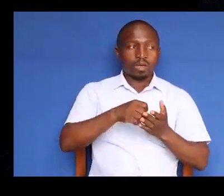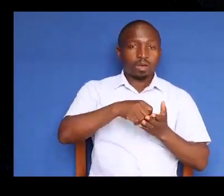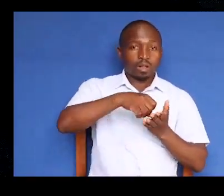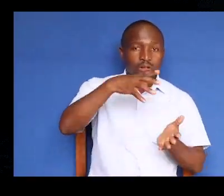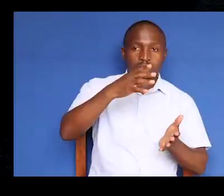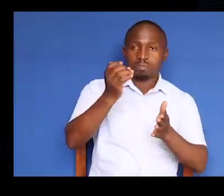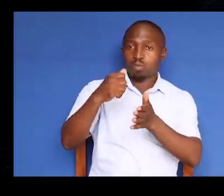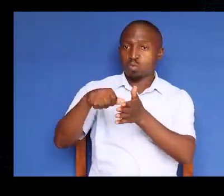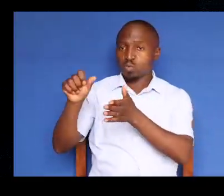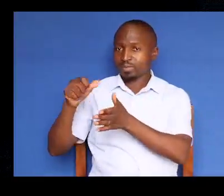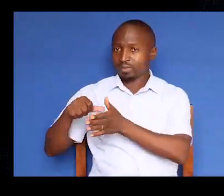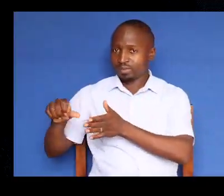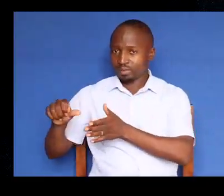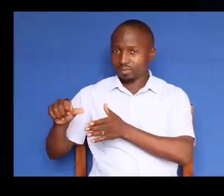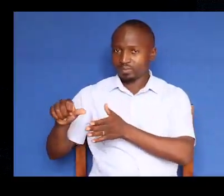purchases cost